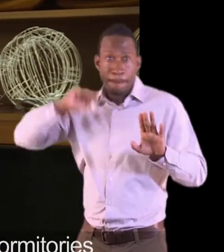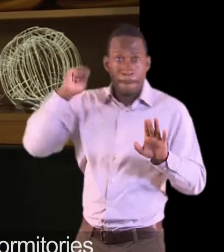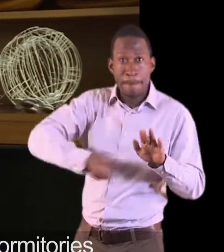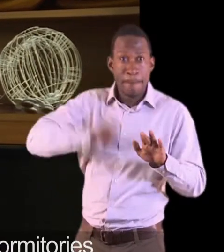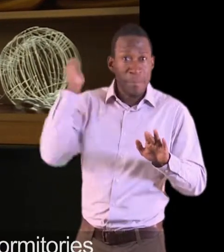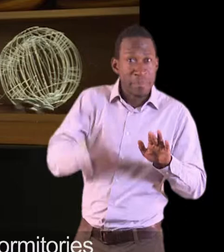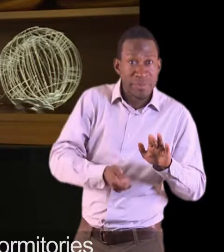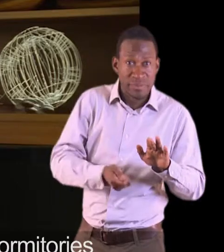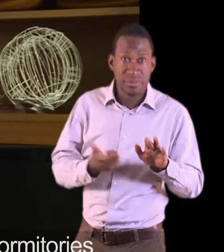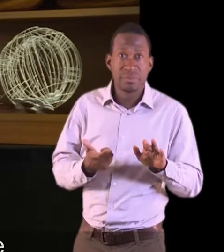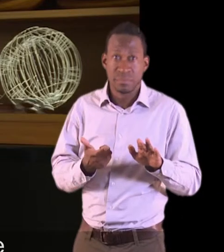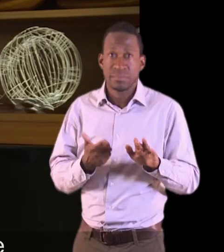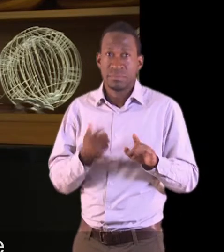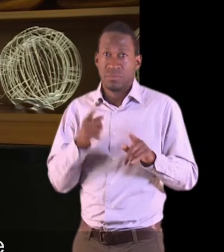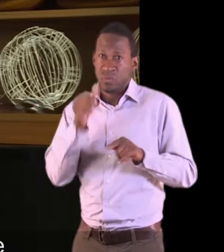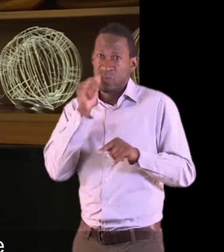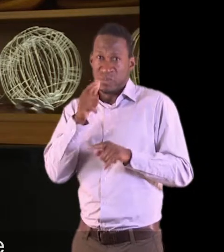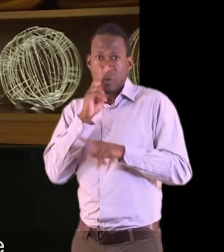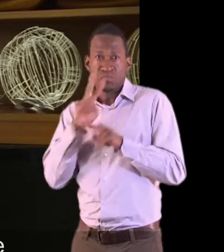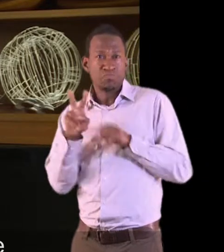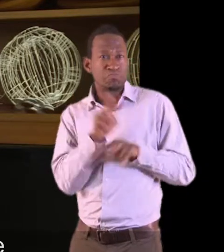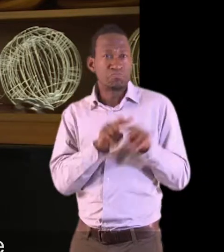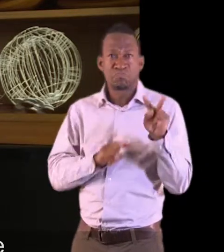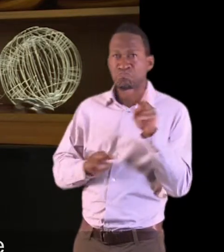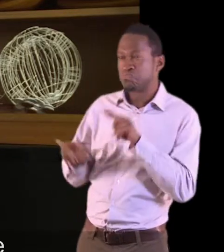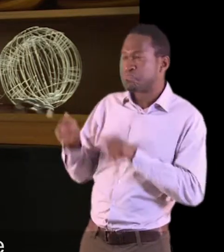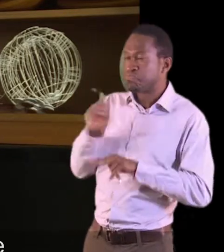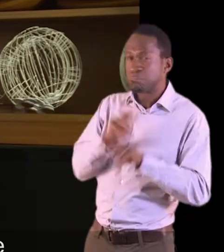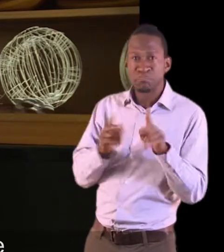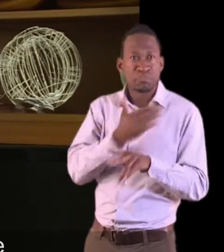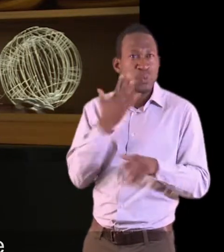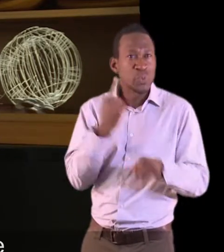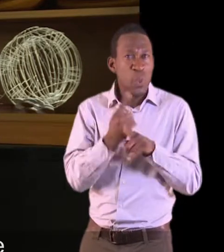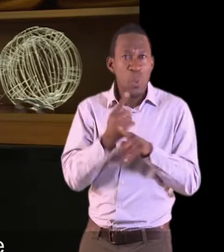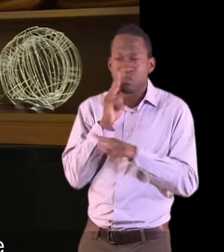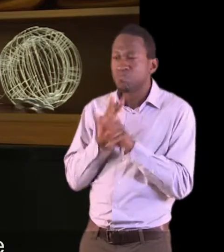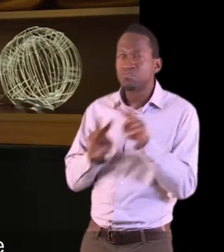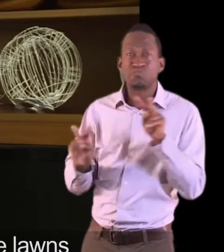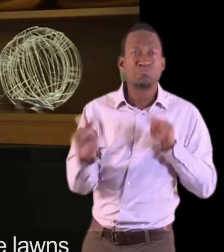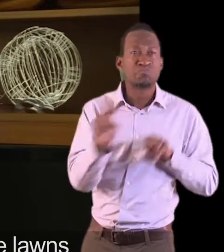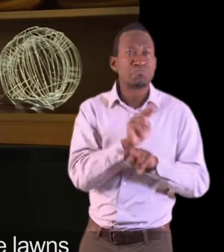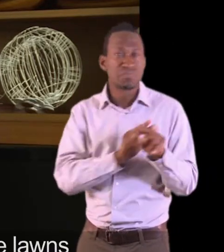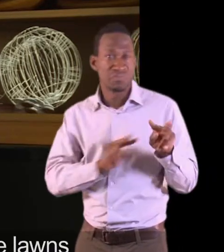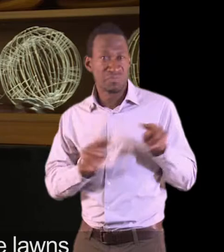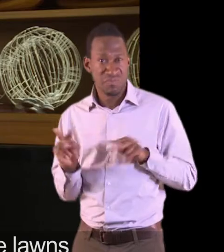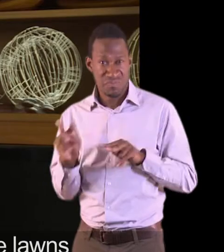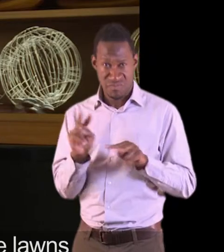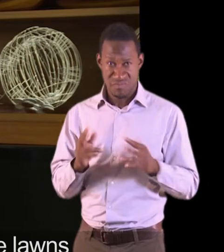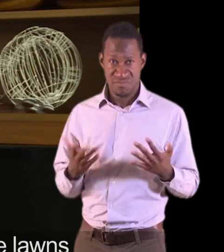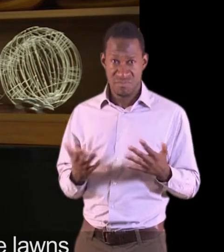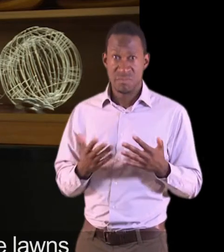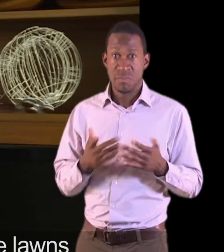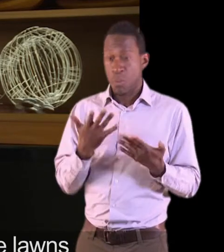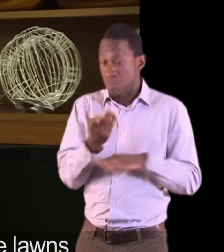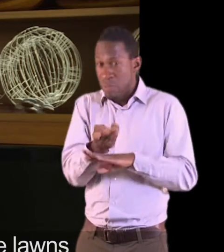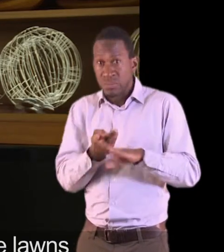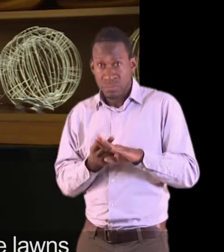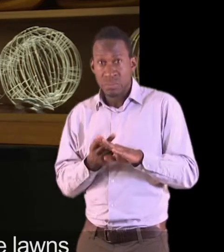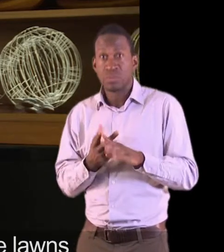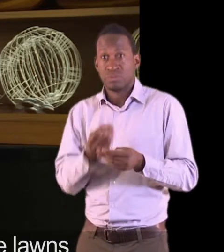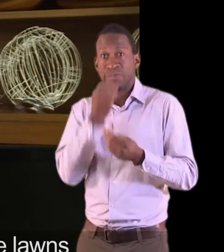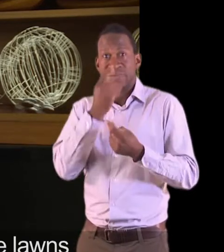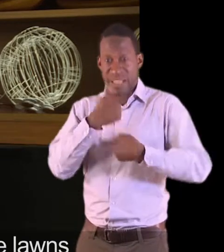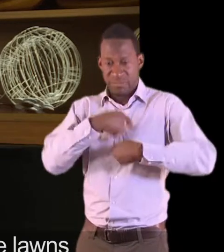make sure you weren't talking. You lie still while your dinner is digested. And when it was on the lawns, we used to have